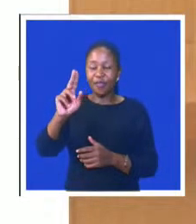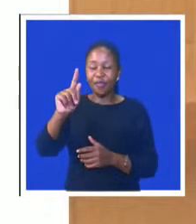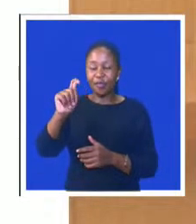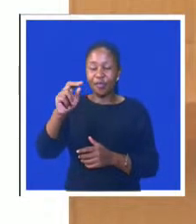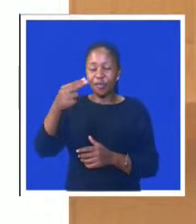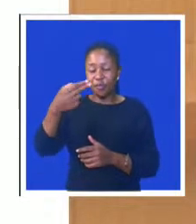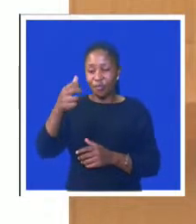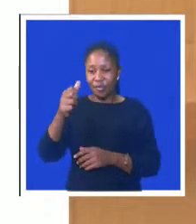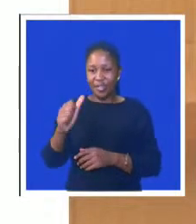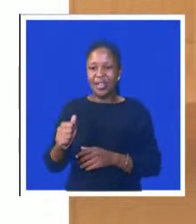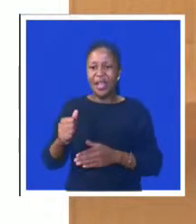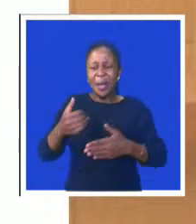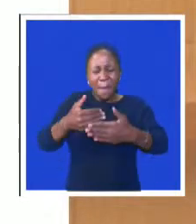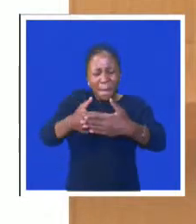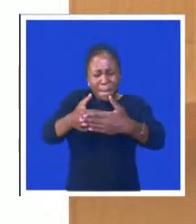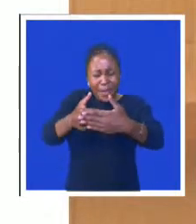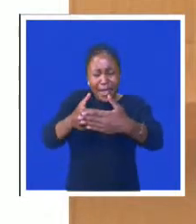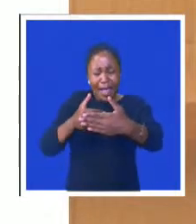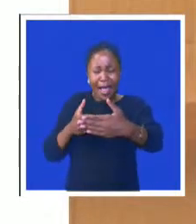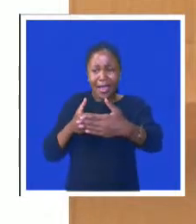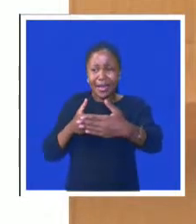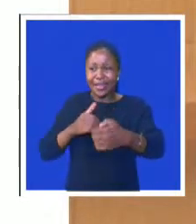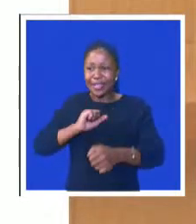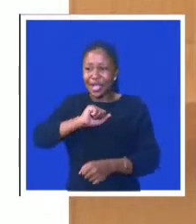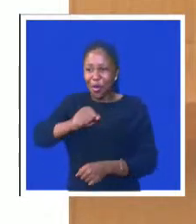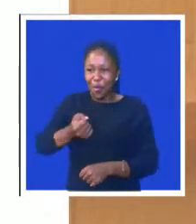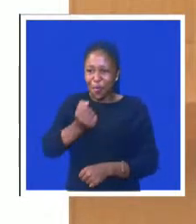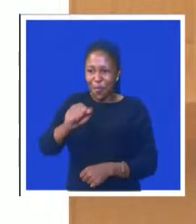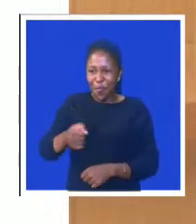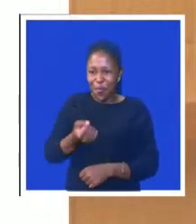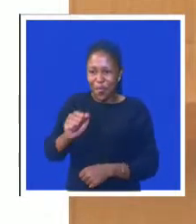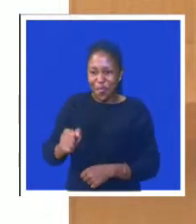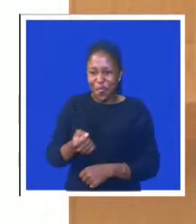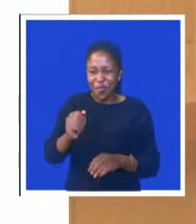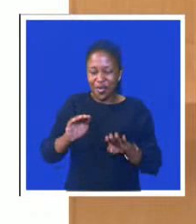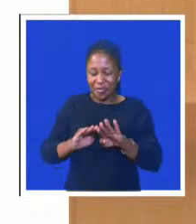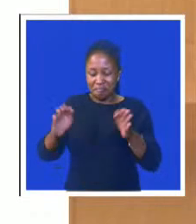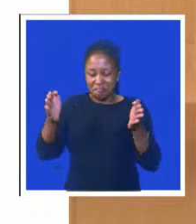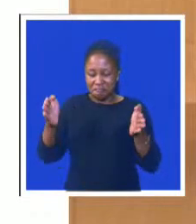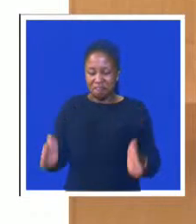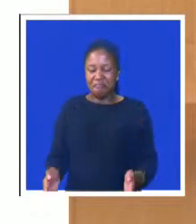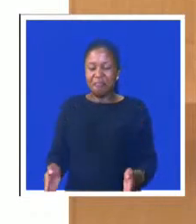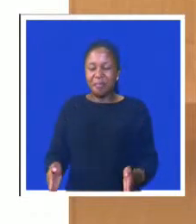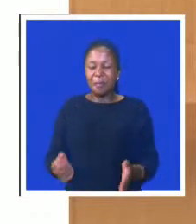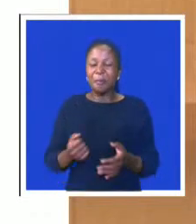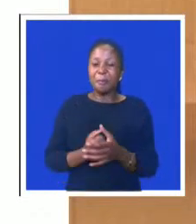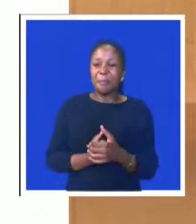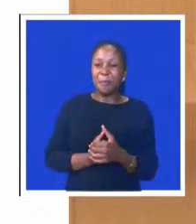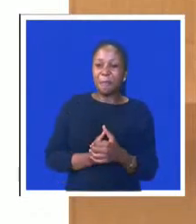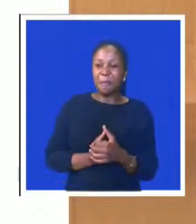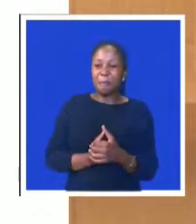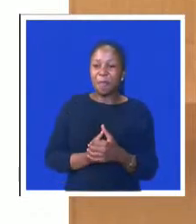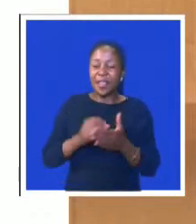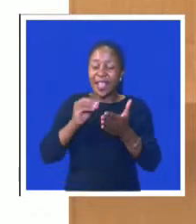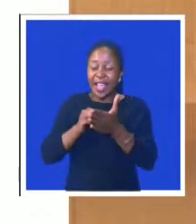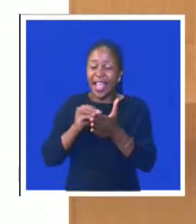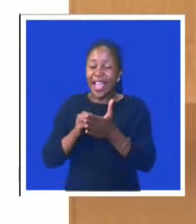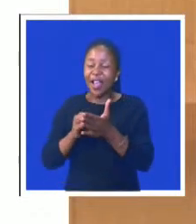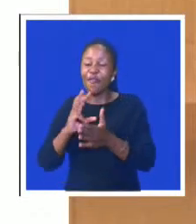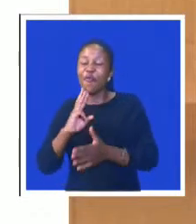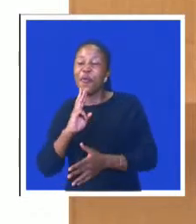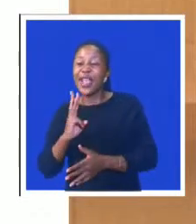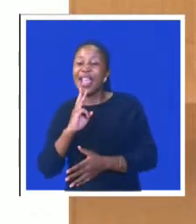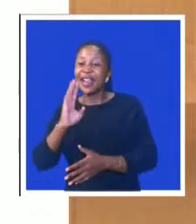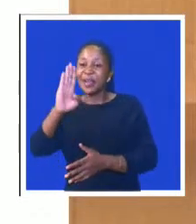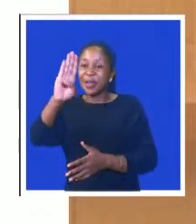Which word is a preposition there, dear Lena? Oh, good. The word